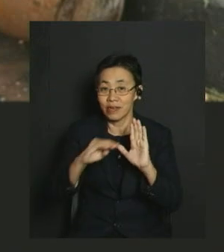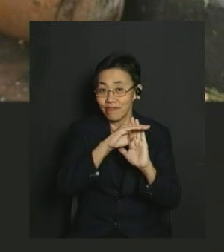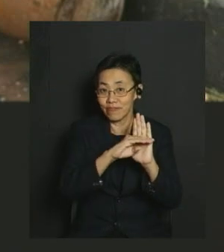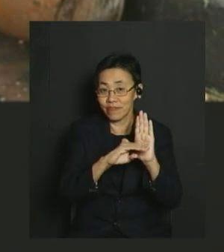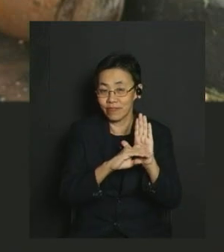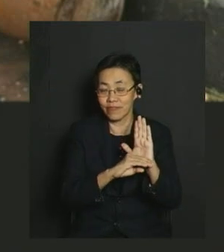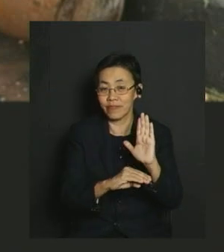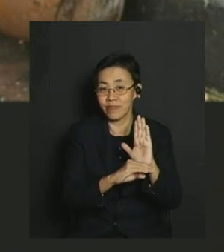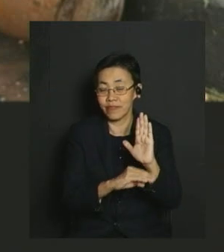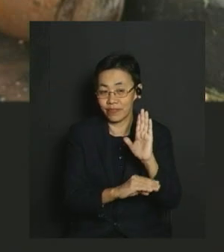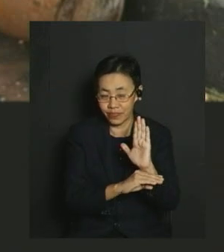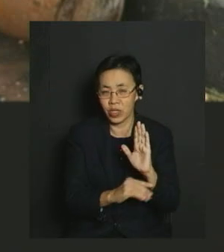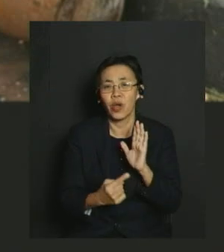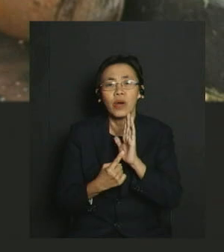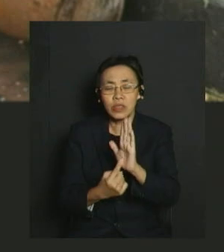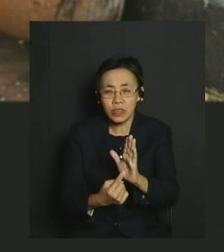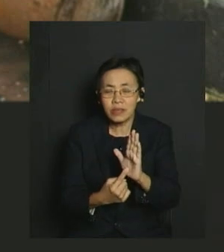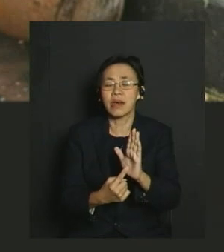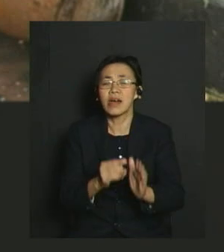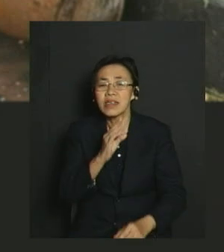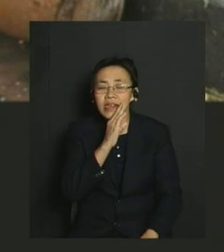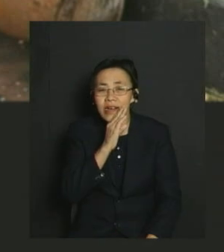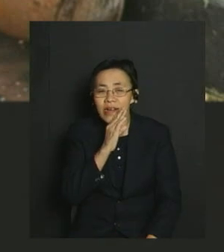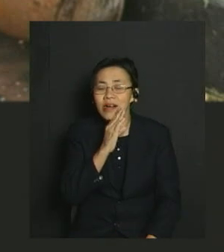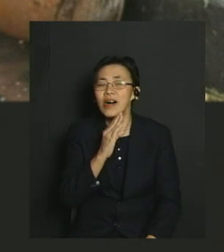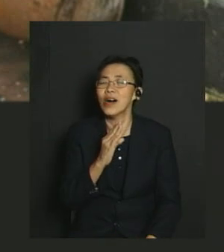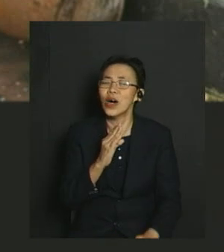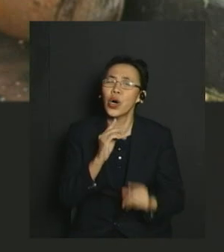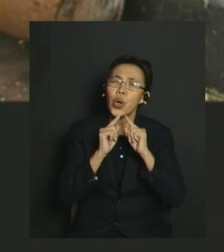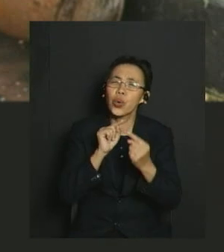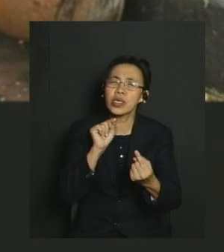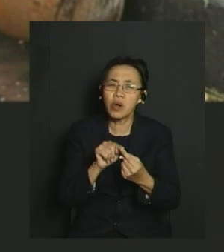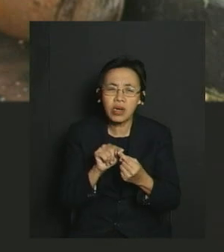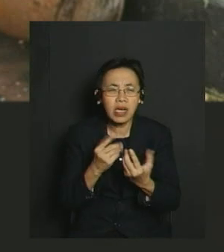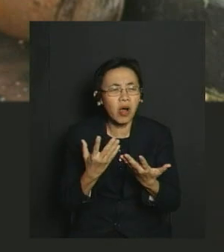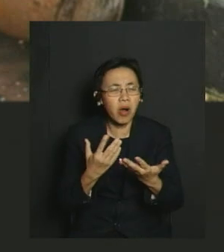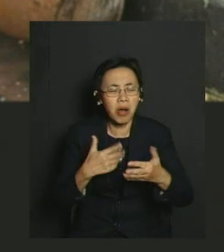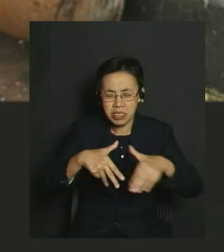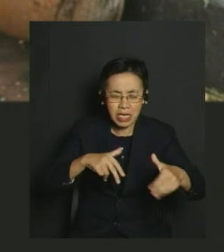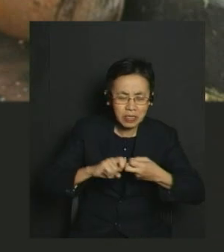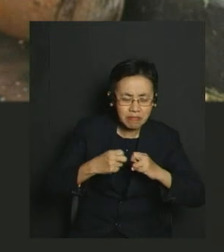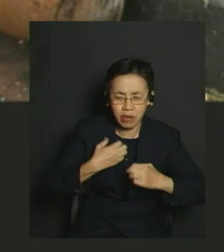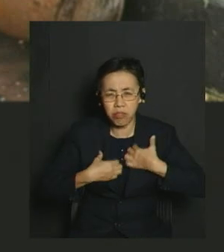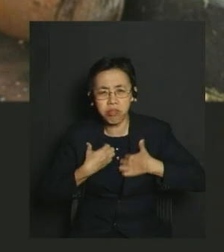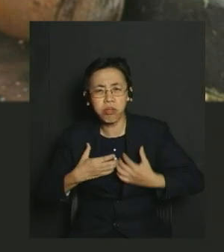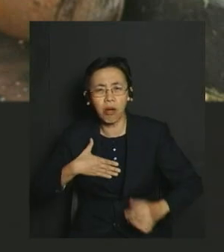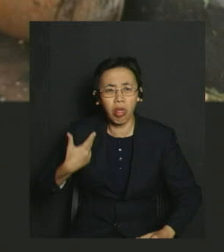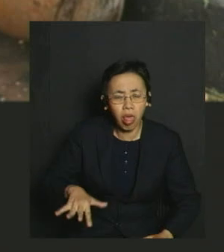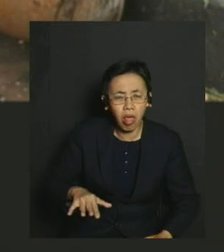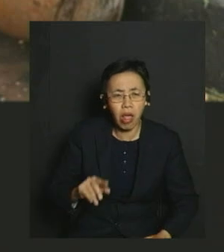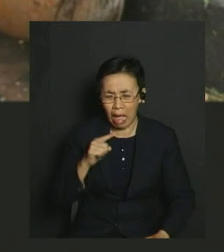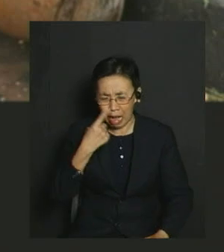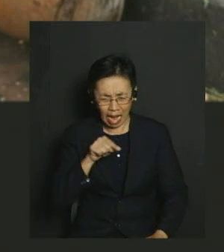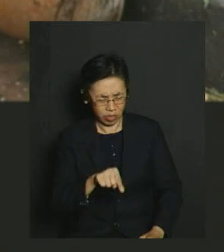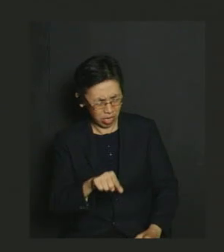examples that when we talk about the tragedy of the common, we don't know owner, and then it's become like, you know, a lot of garbage in the